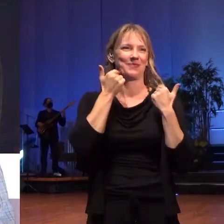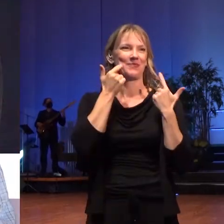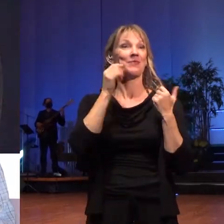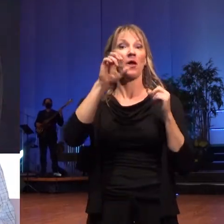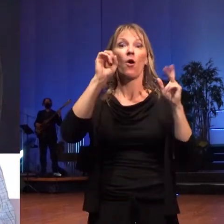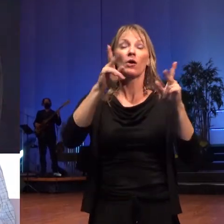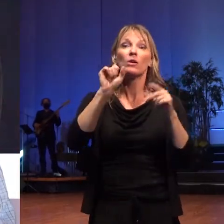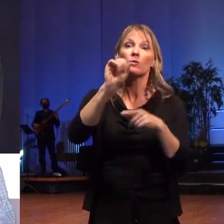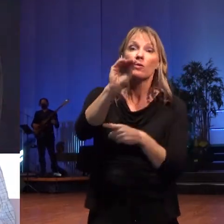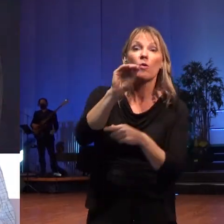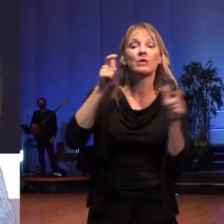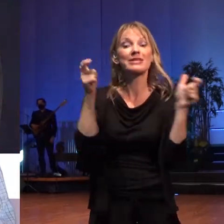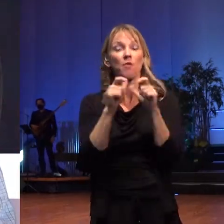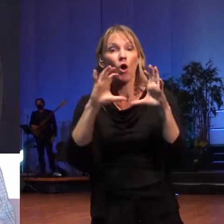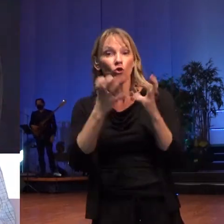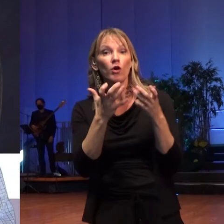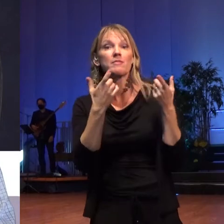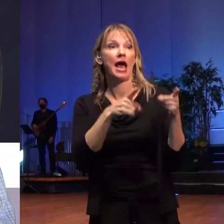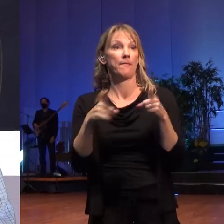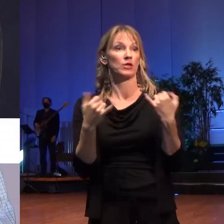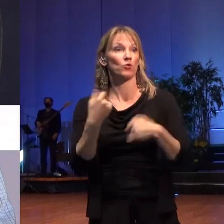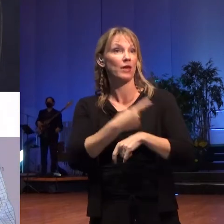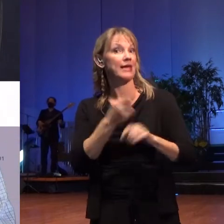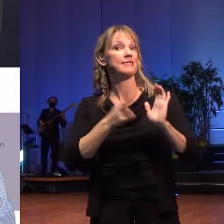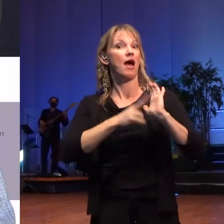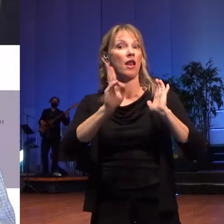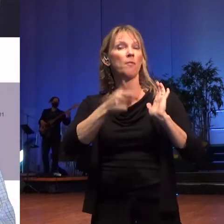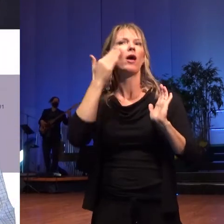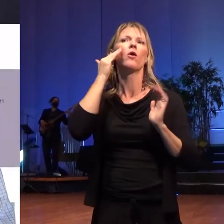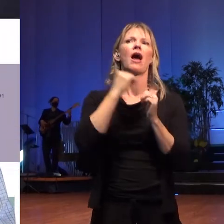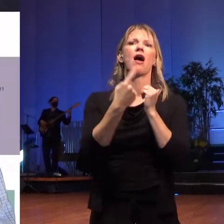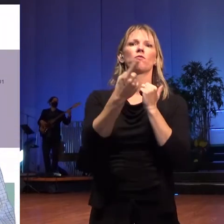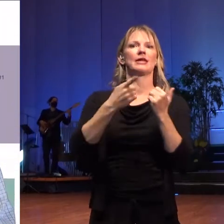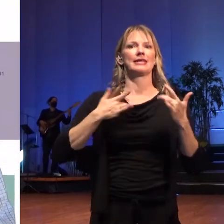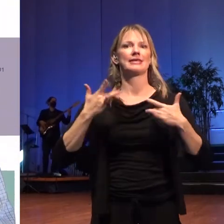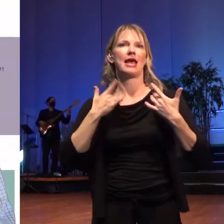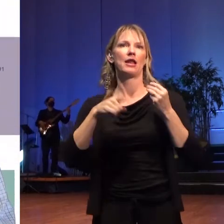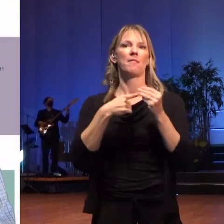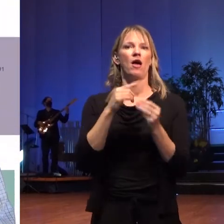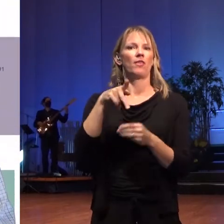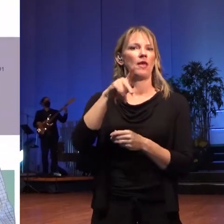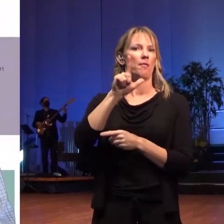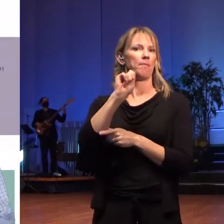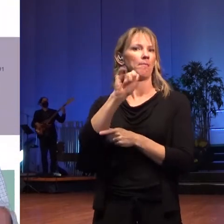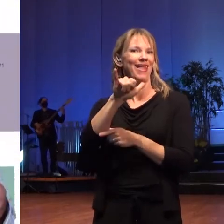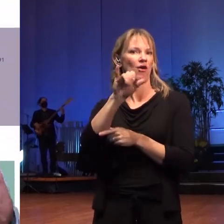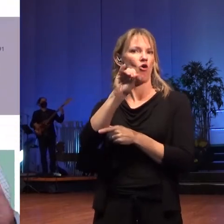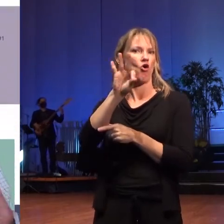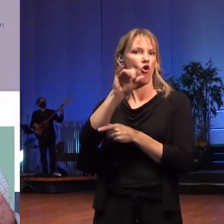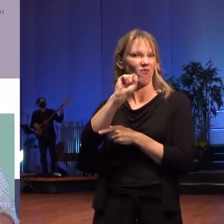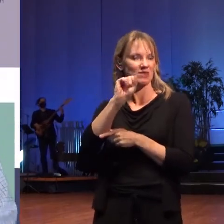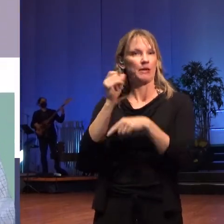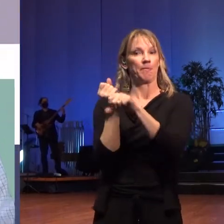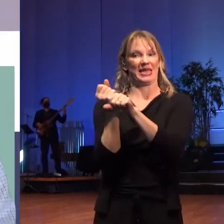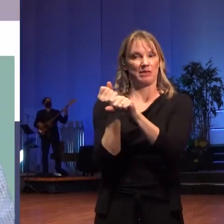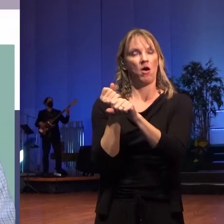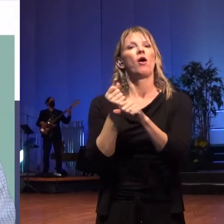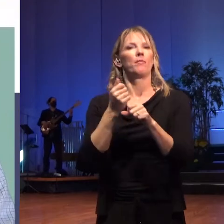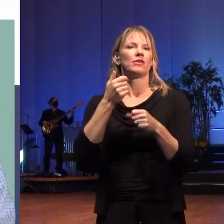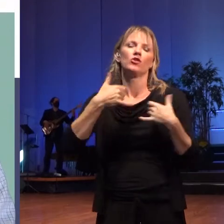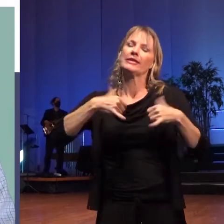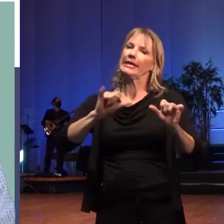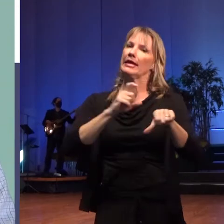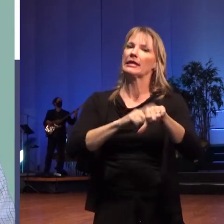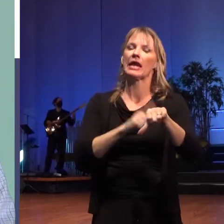Okay, so small groups happening today. Sign up. I know everybody's excited about the playoffs coming up in baseball, but there's still time to deal